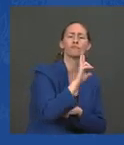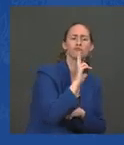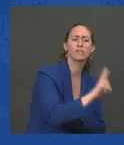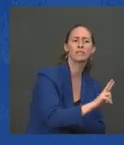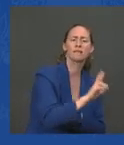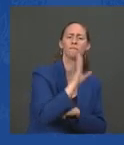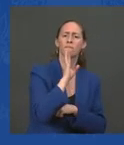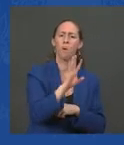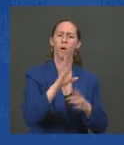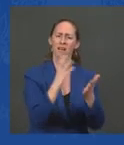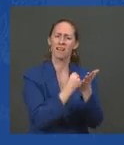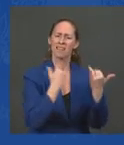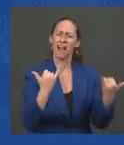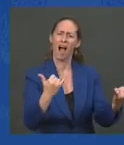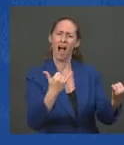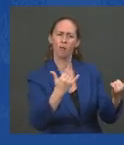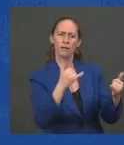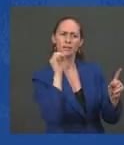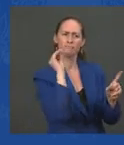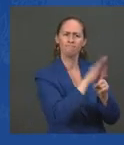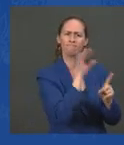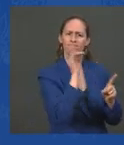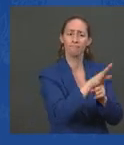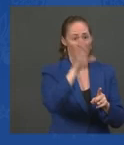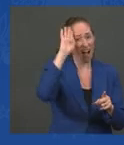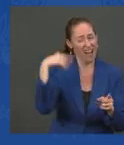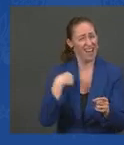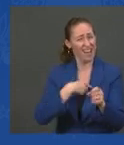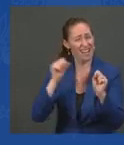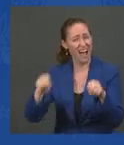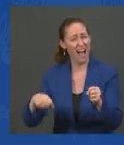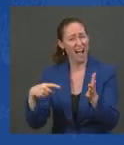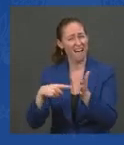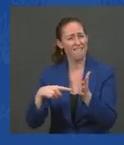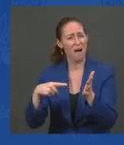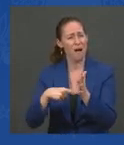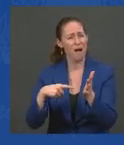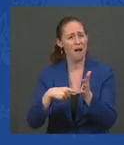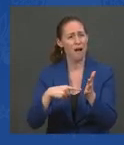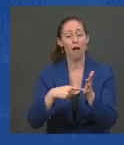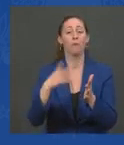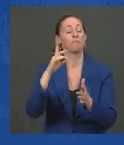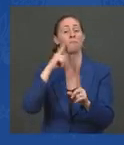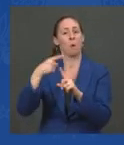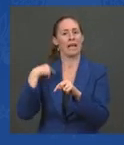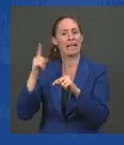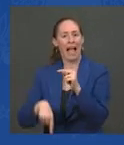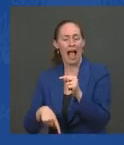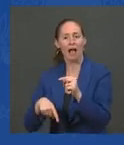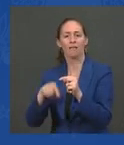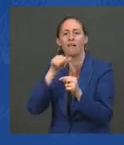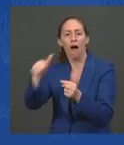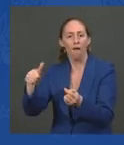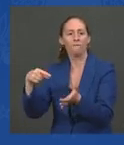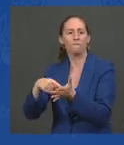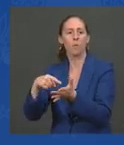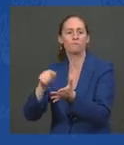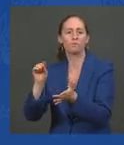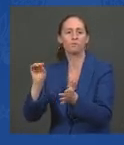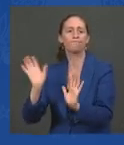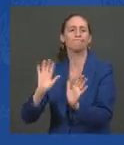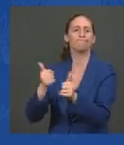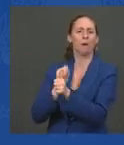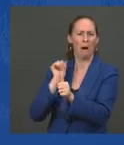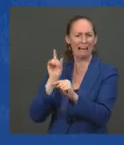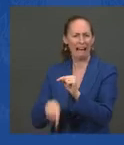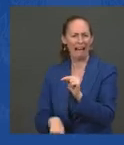preschool. We can afford to do this. We can't afford not to do it. And we do know, no matter what the background or